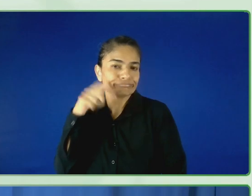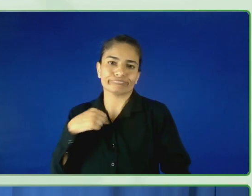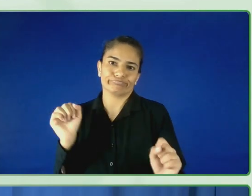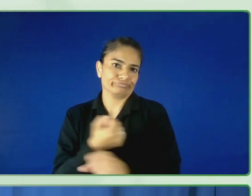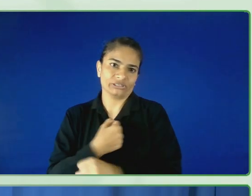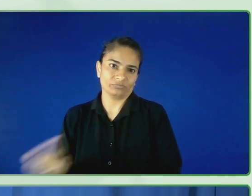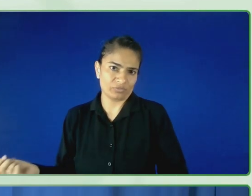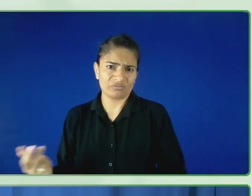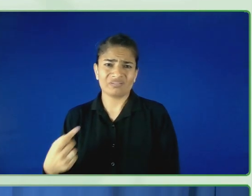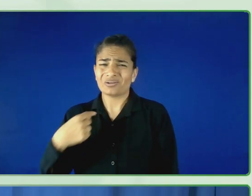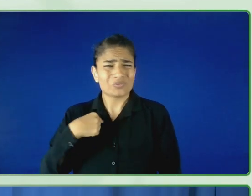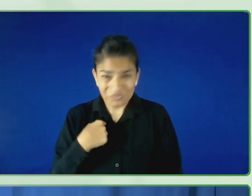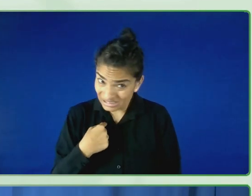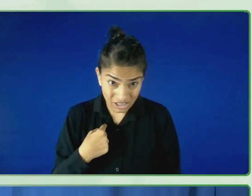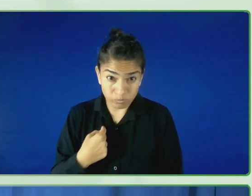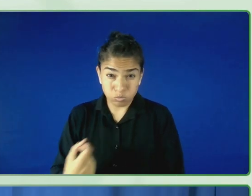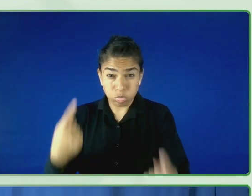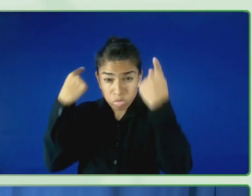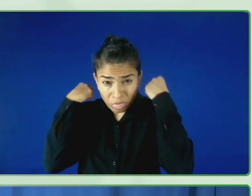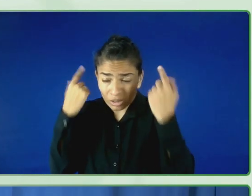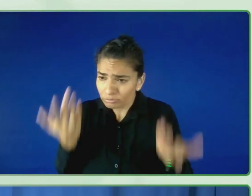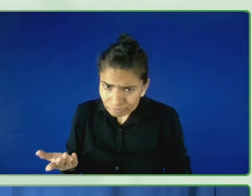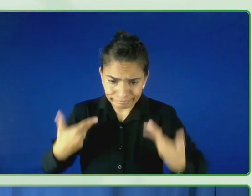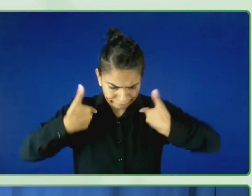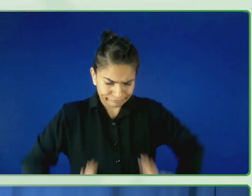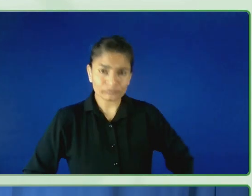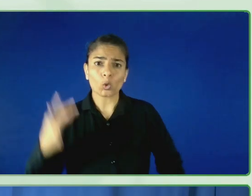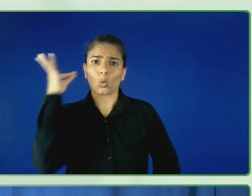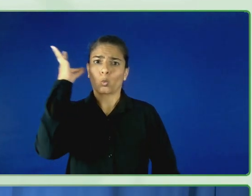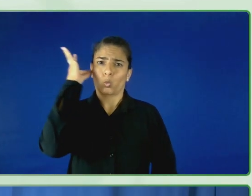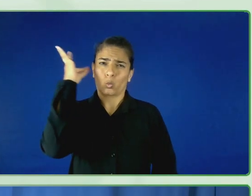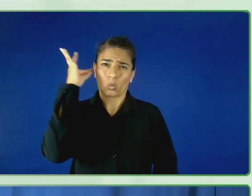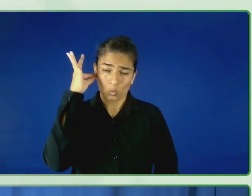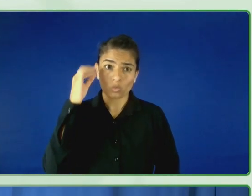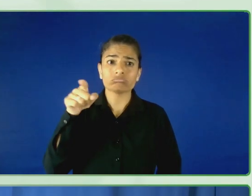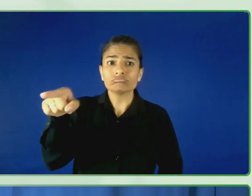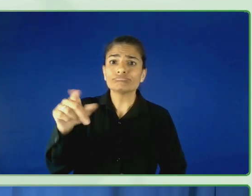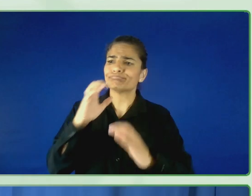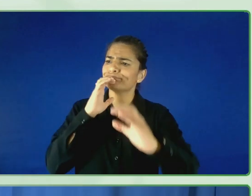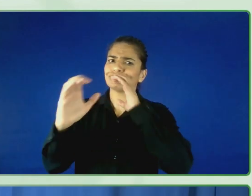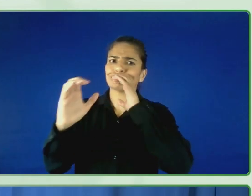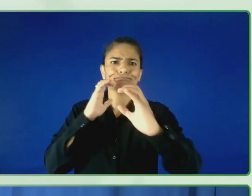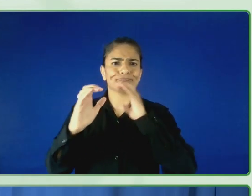hearing people that for them communication is something much more difficult.